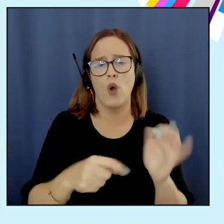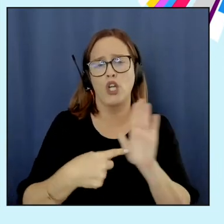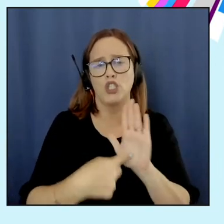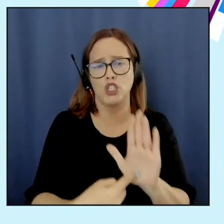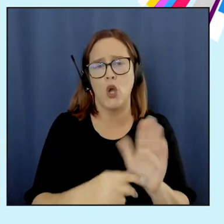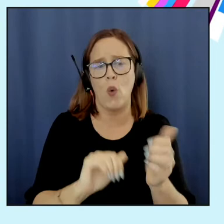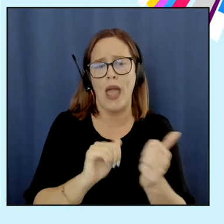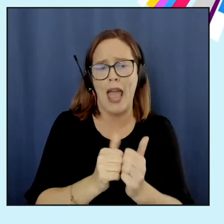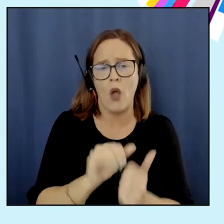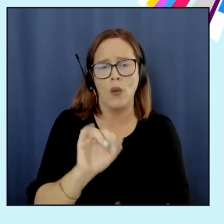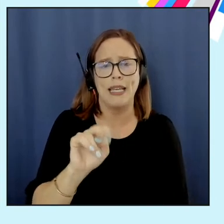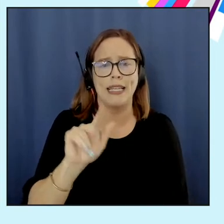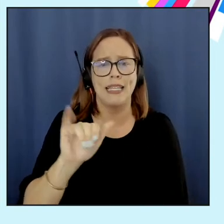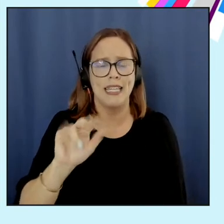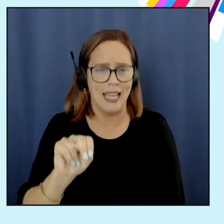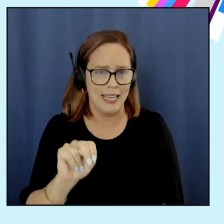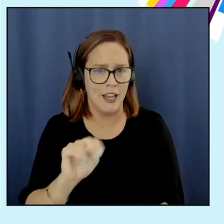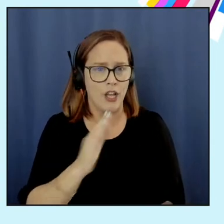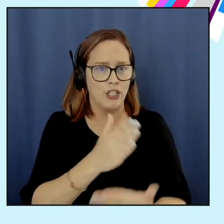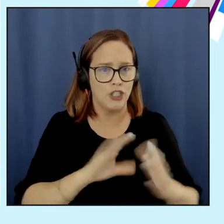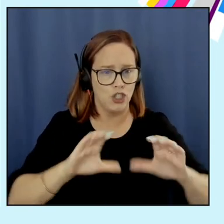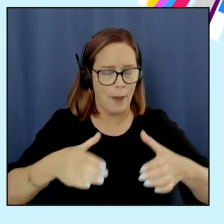Pride. Can't wait for you to watch it.